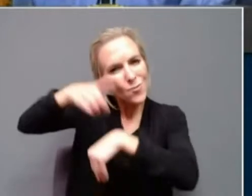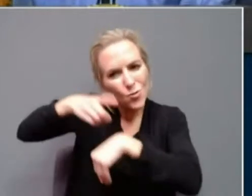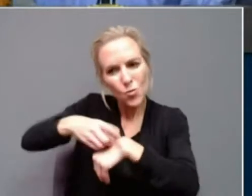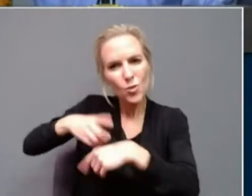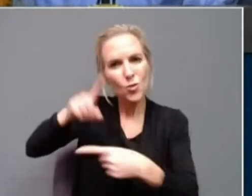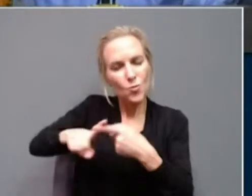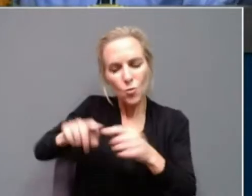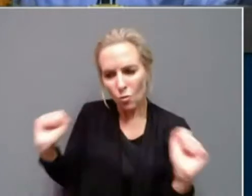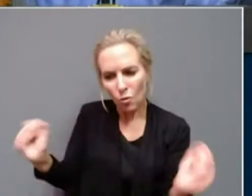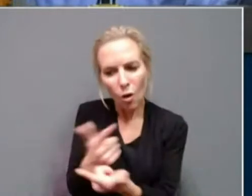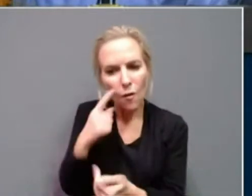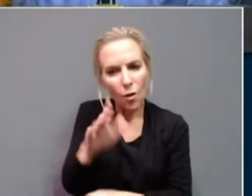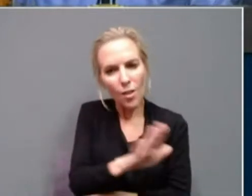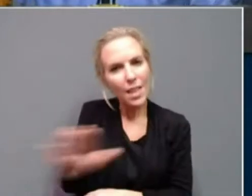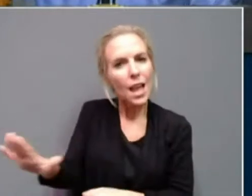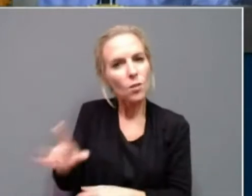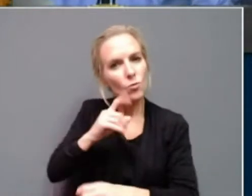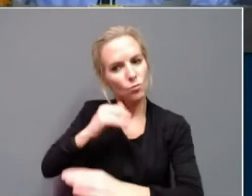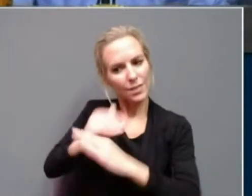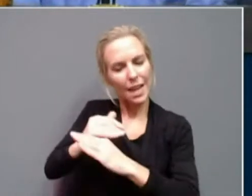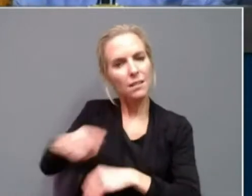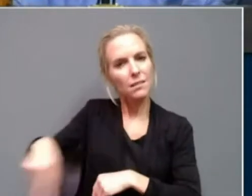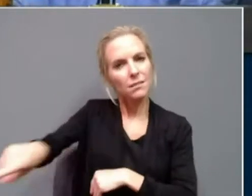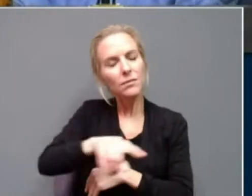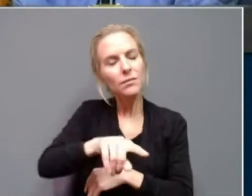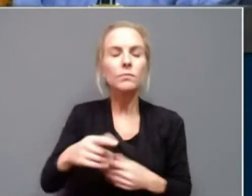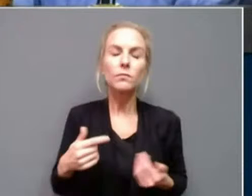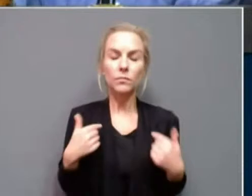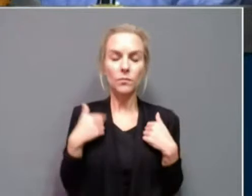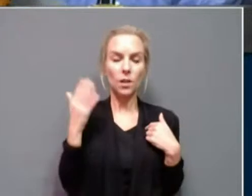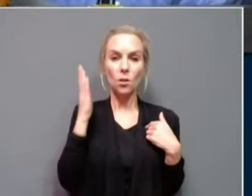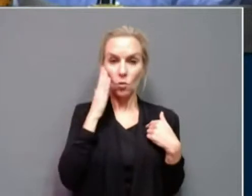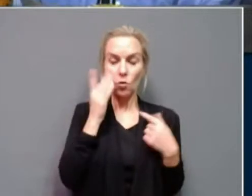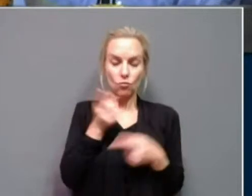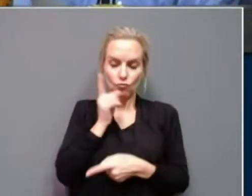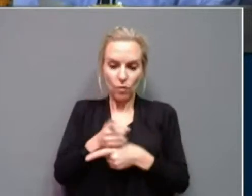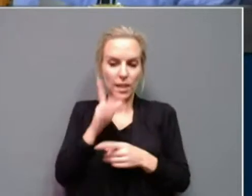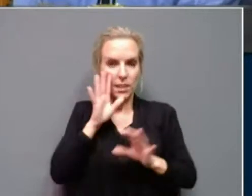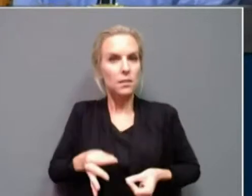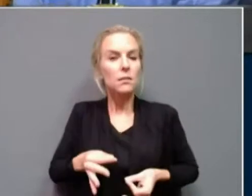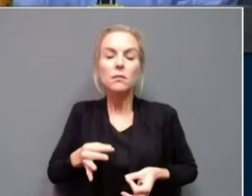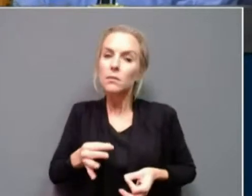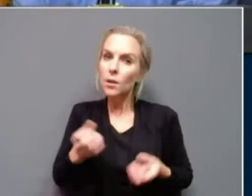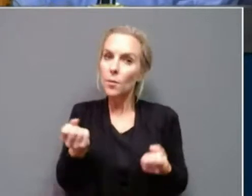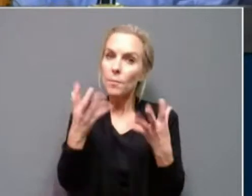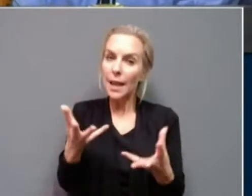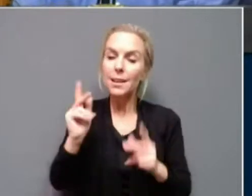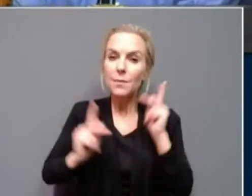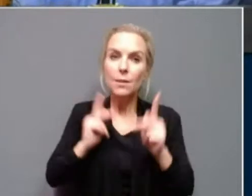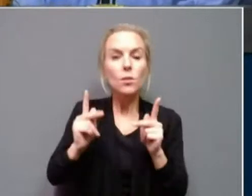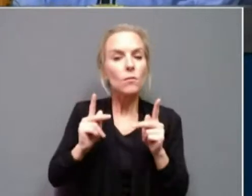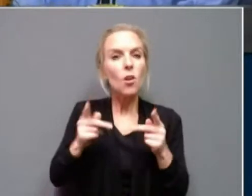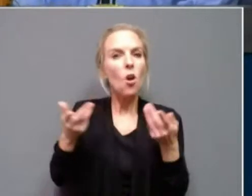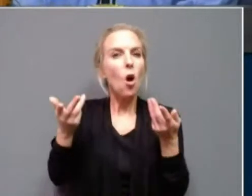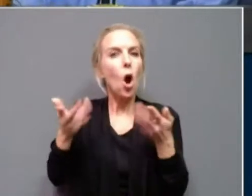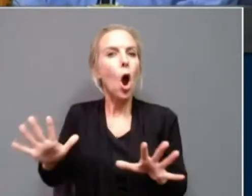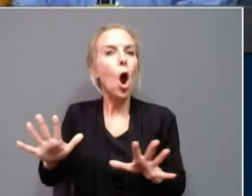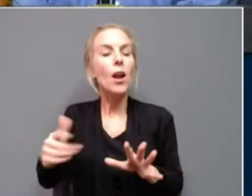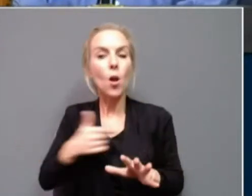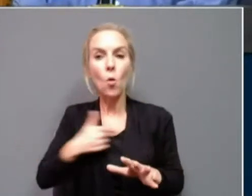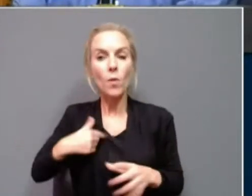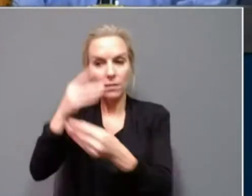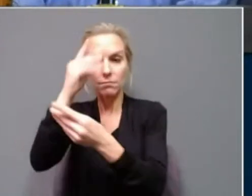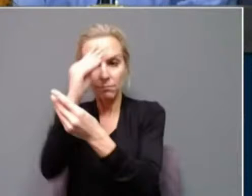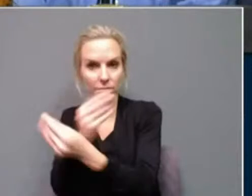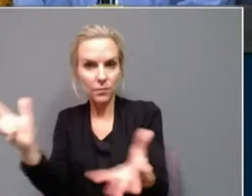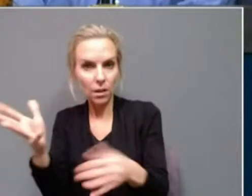for their protection. So while I know it was the right decision, I want you to know a whole lot of people had made it before we had to do it